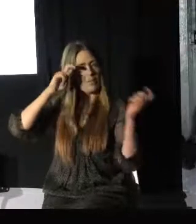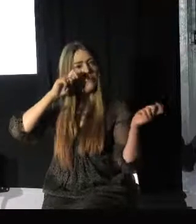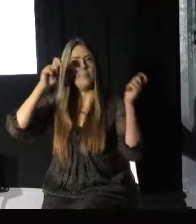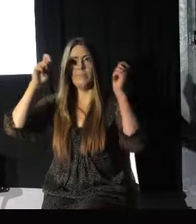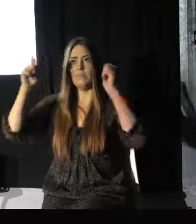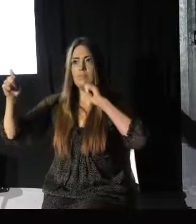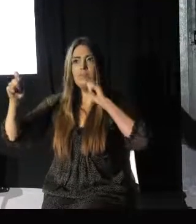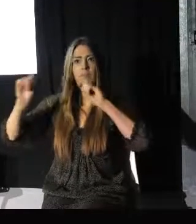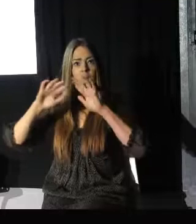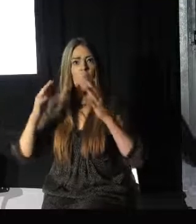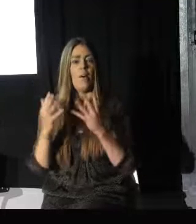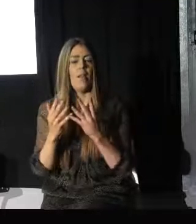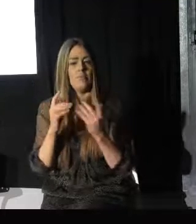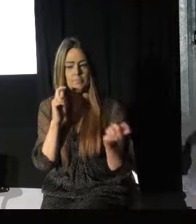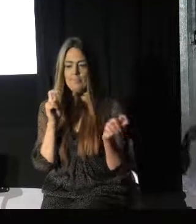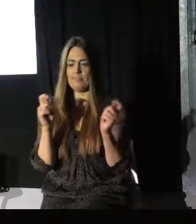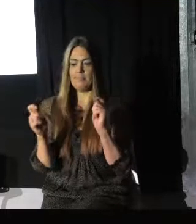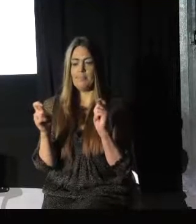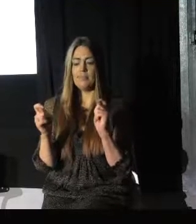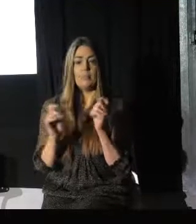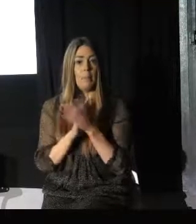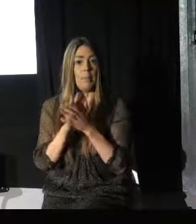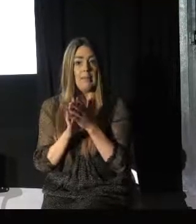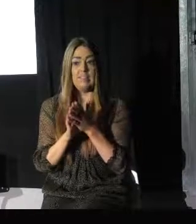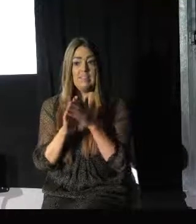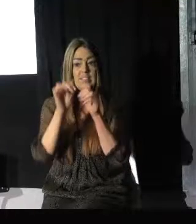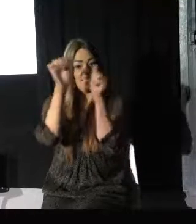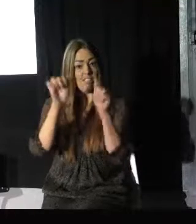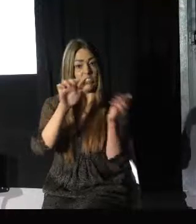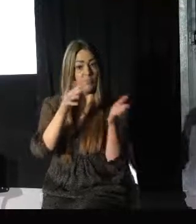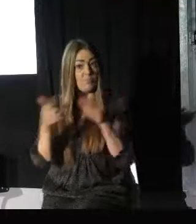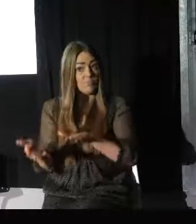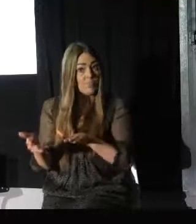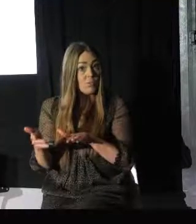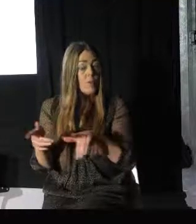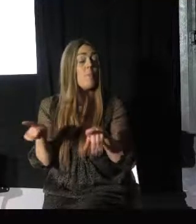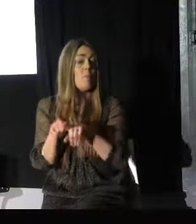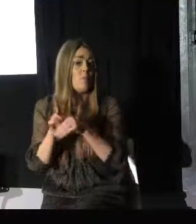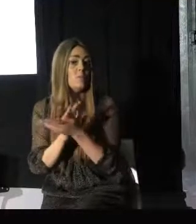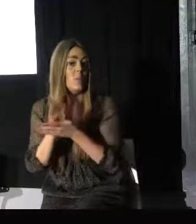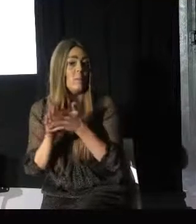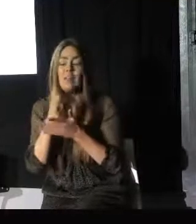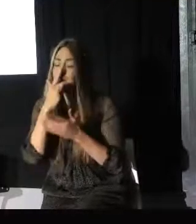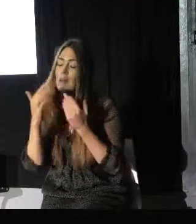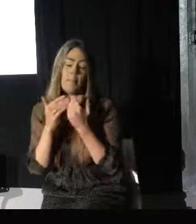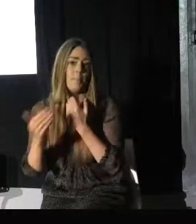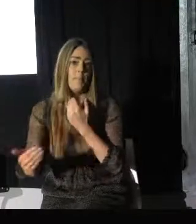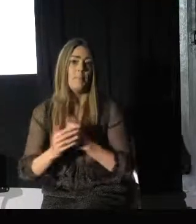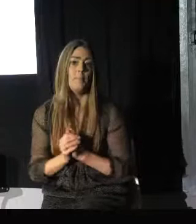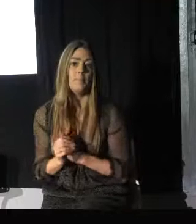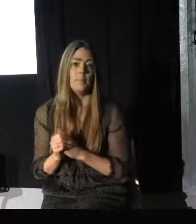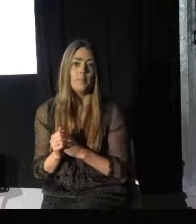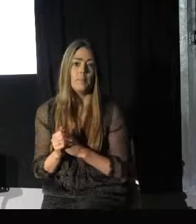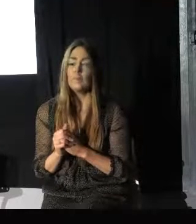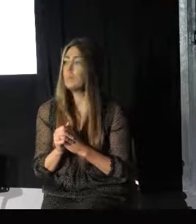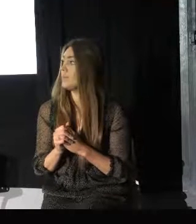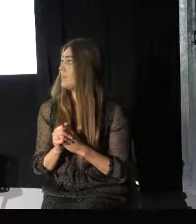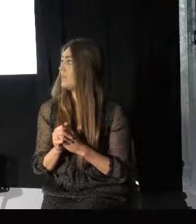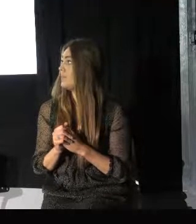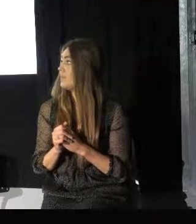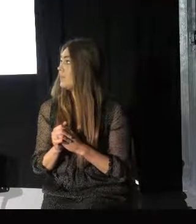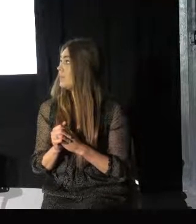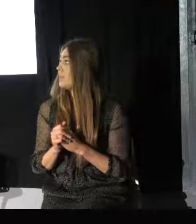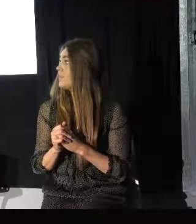the world. That can involve the pulling down of a statue, but it can also involve so much more. So